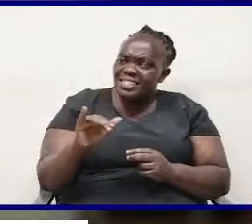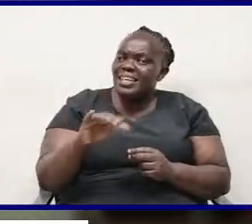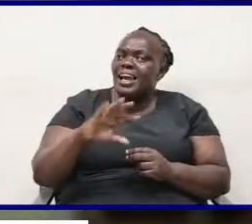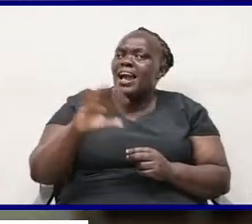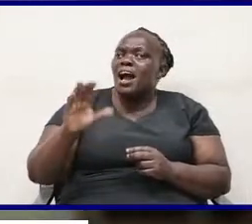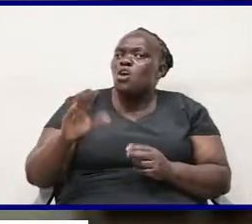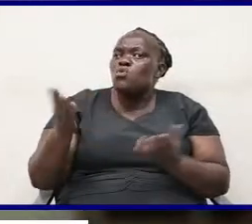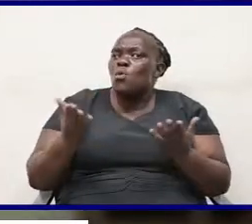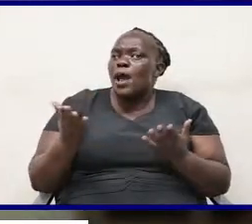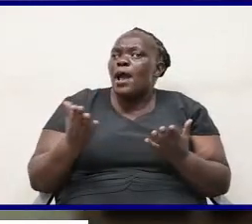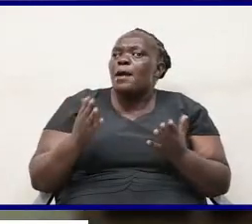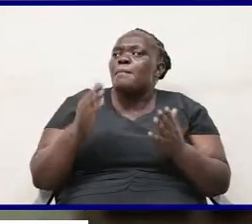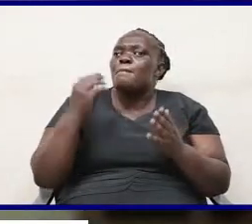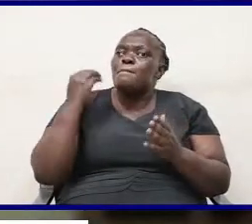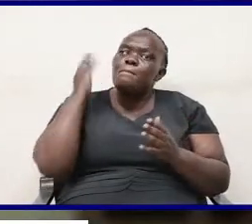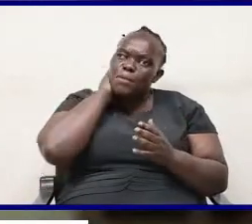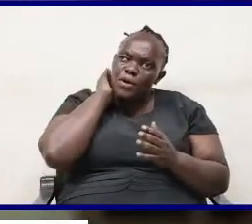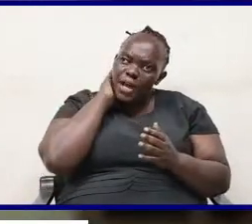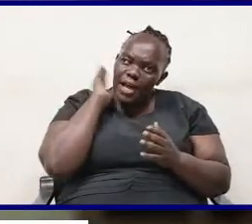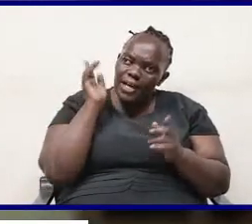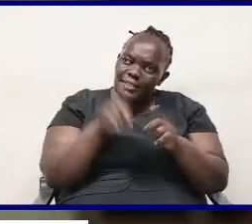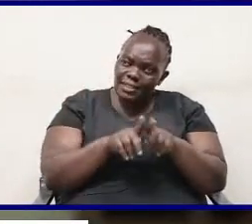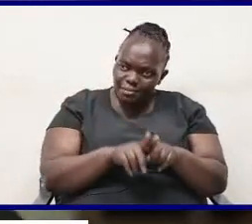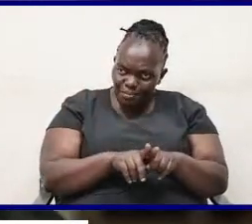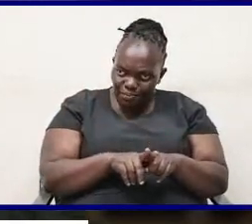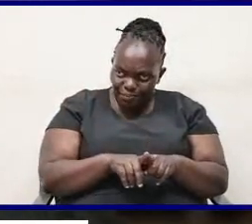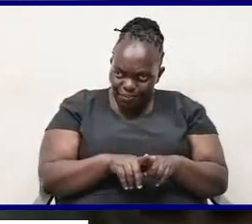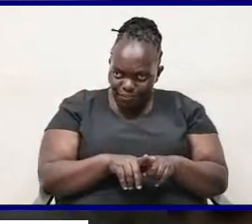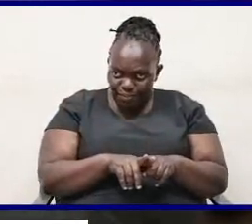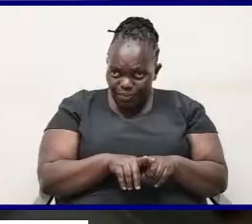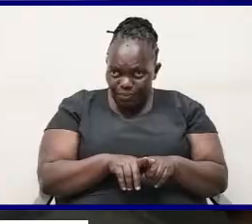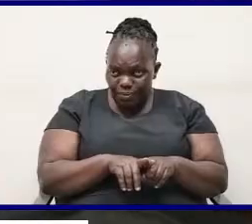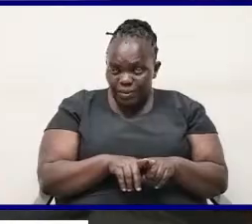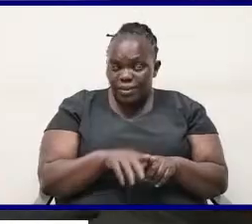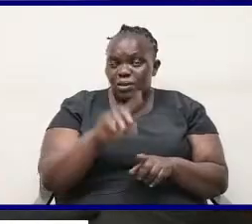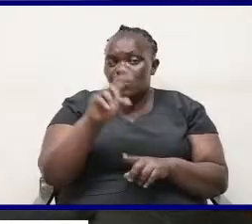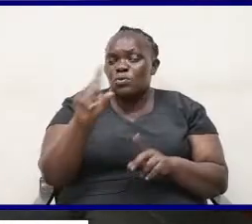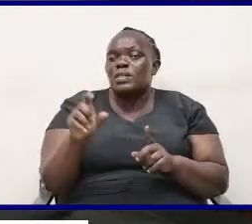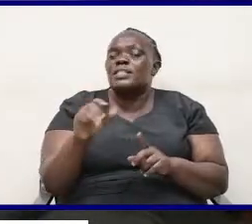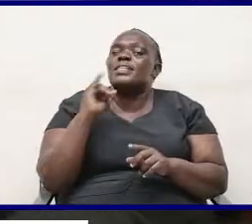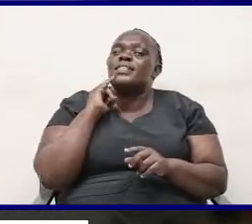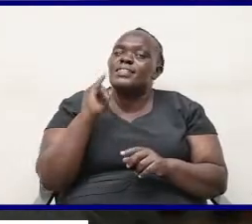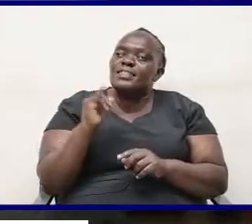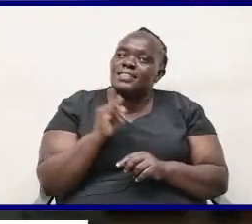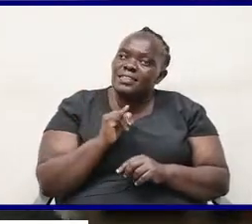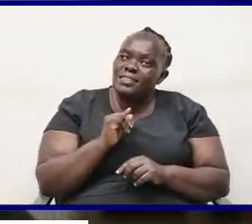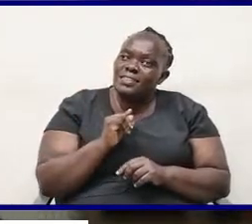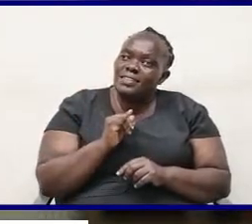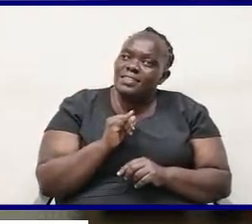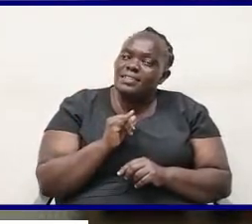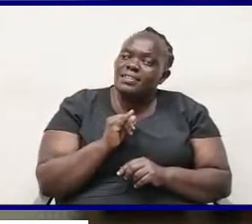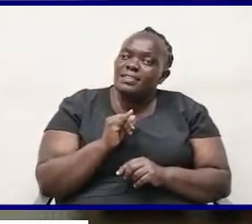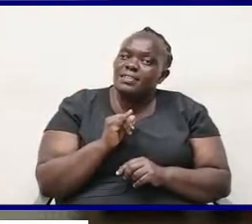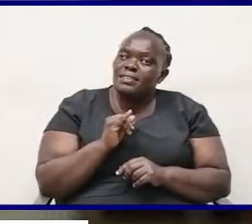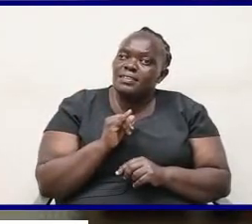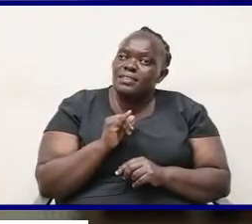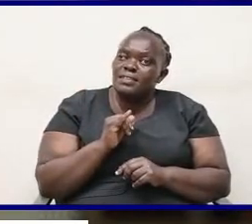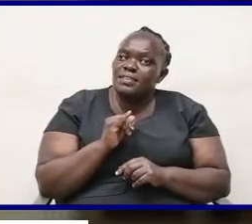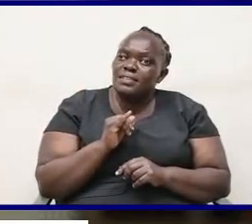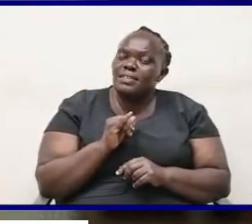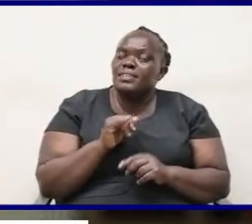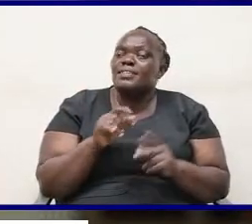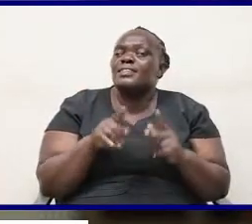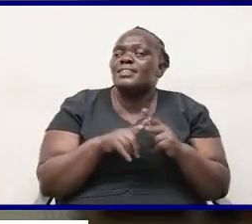County, back in Ushago. And my question for today is, with